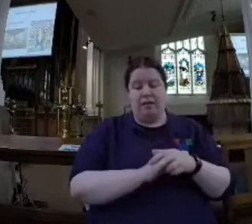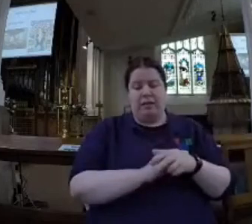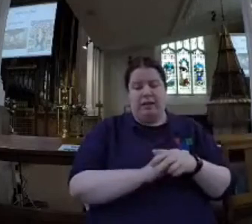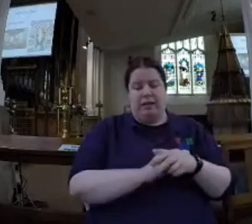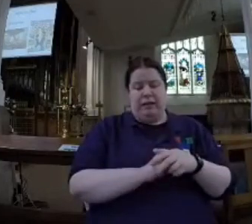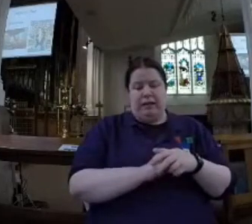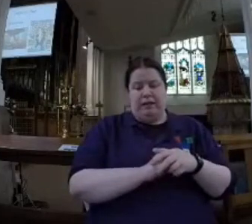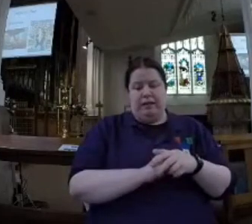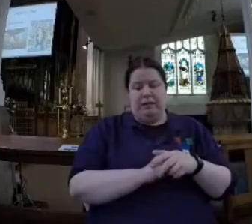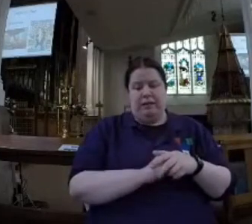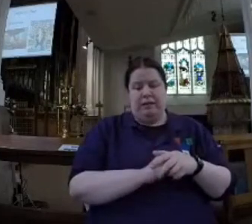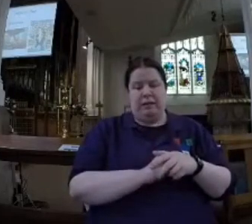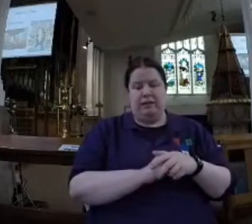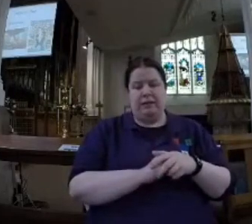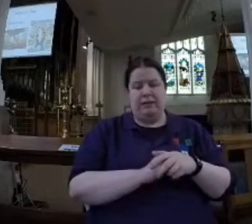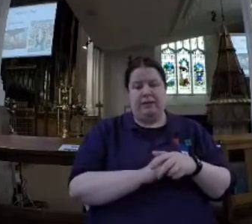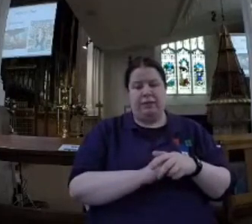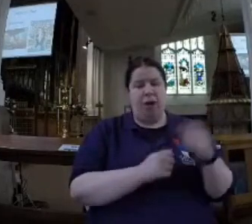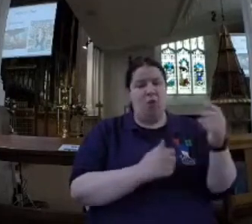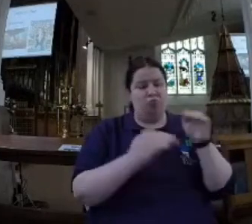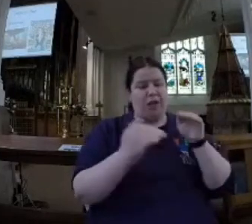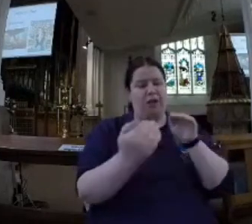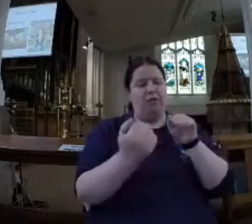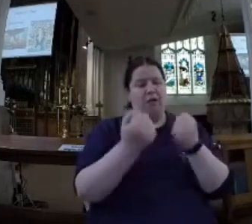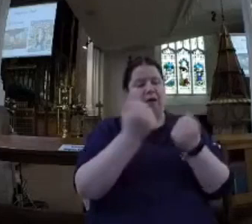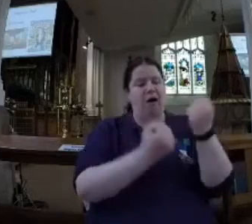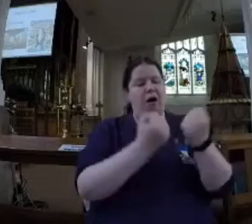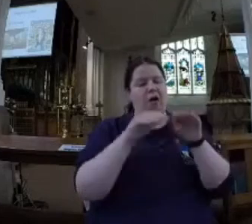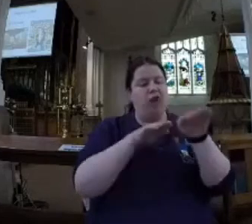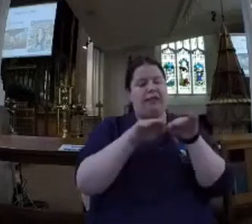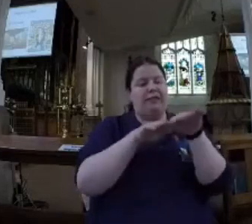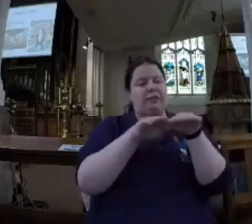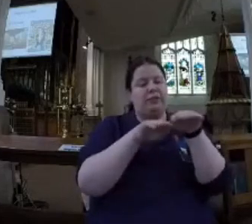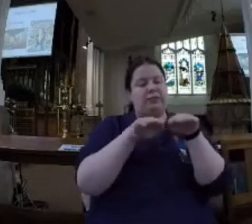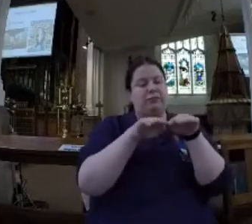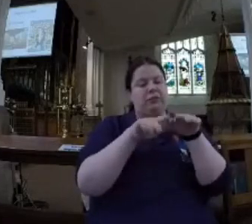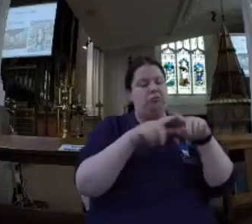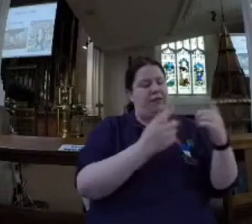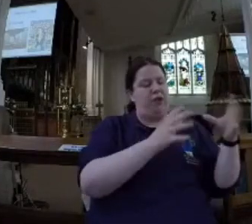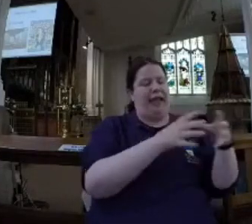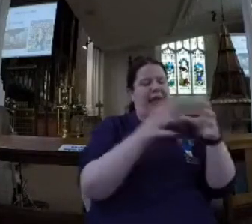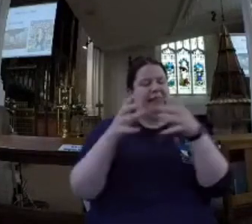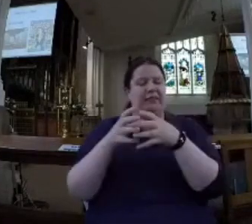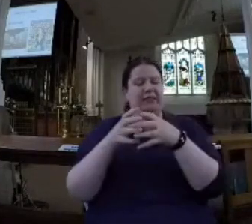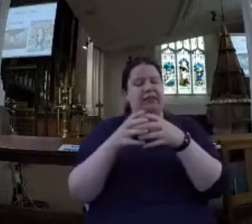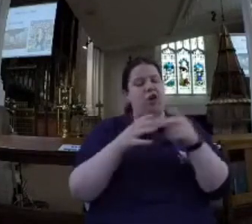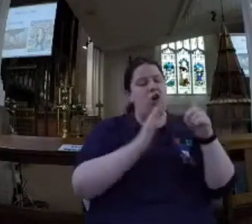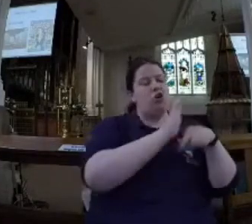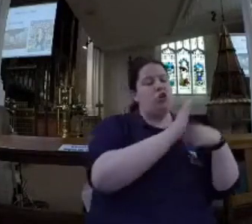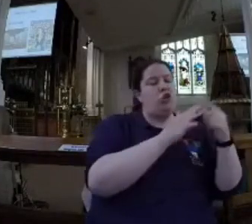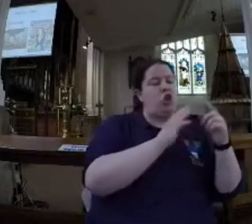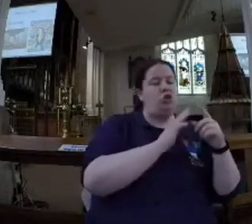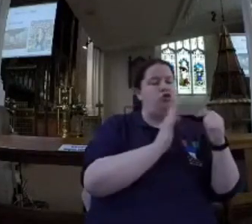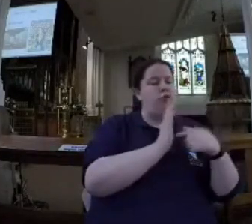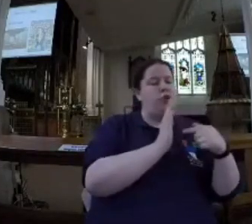there's this about to be this car race between two rival gangs. John Travolta is the leader of one of the gangs